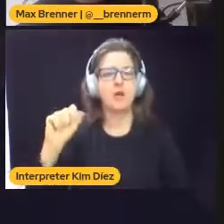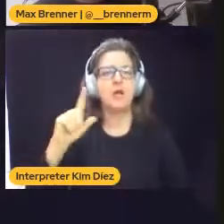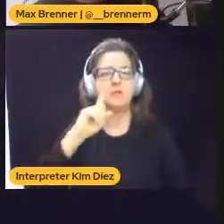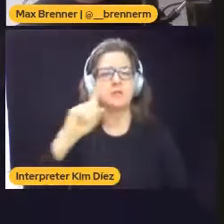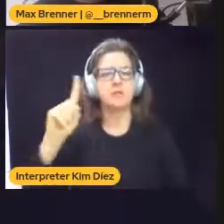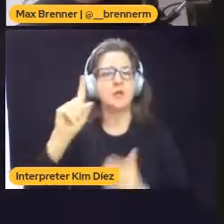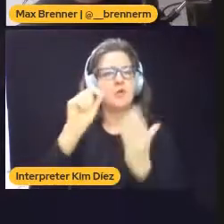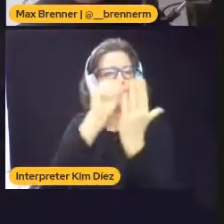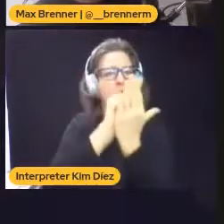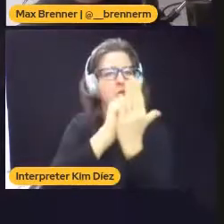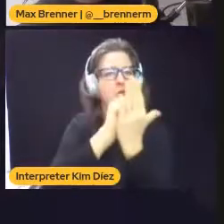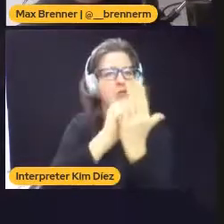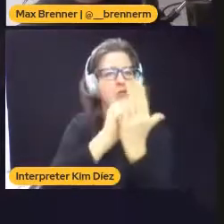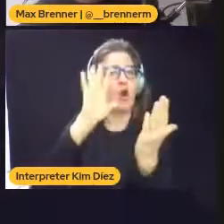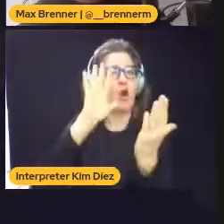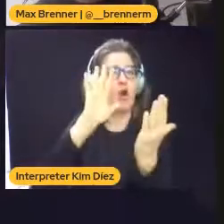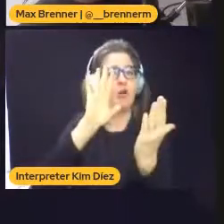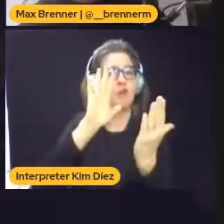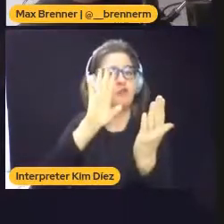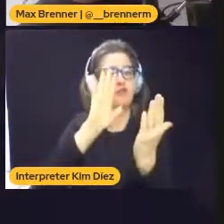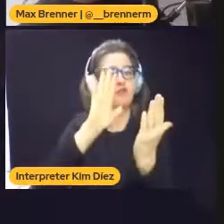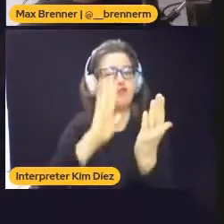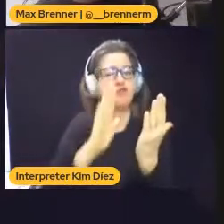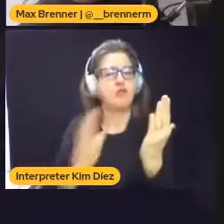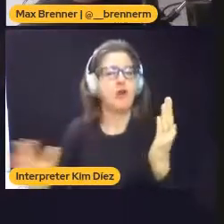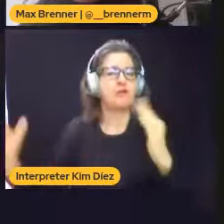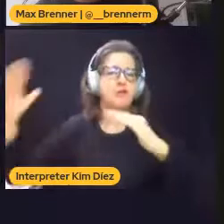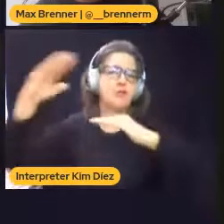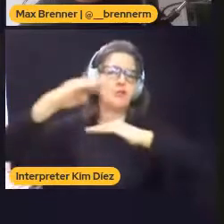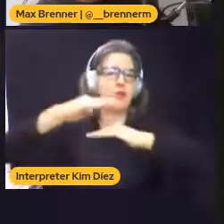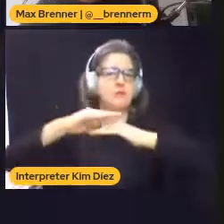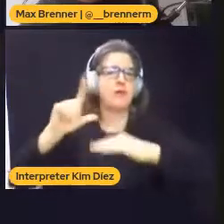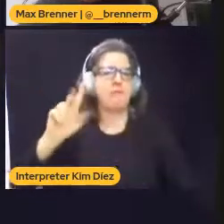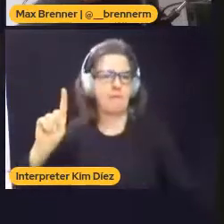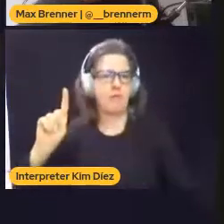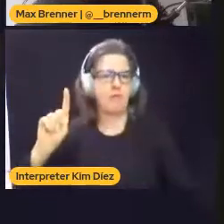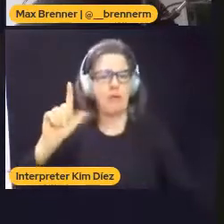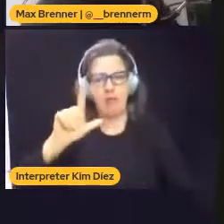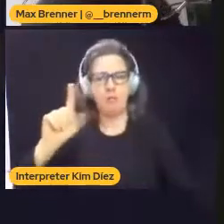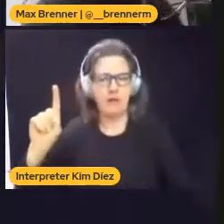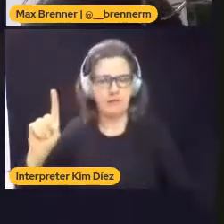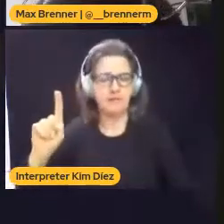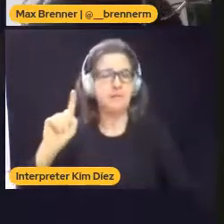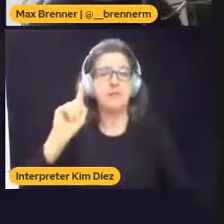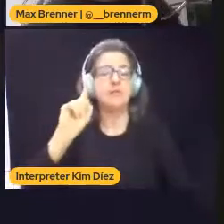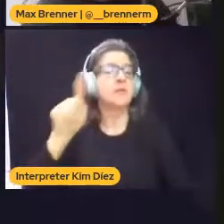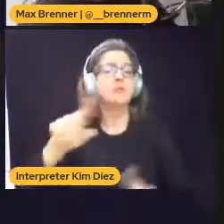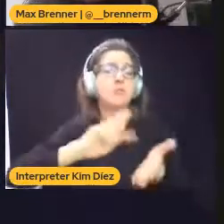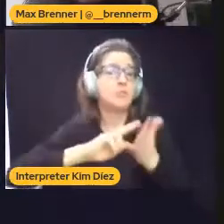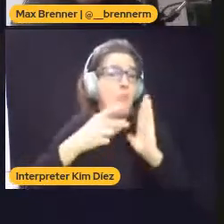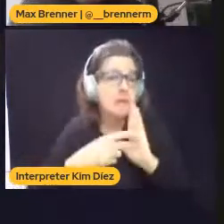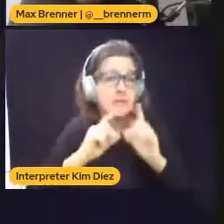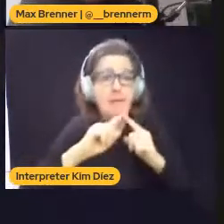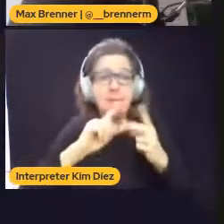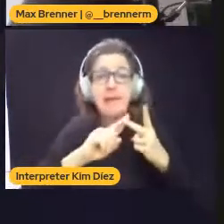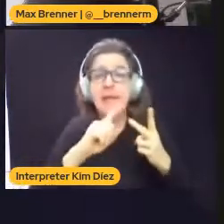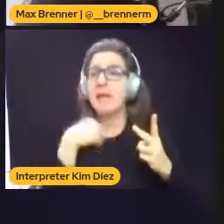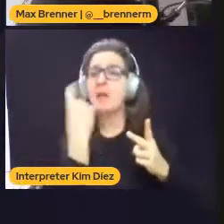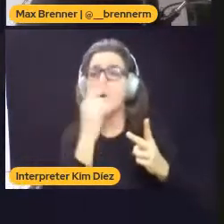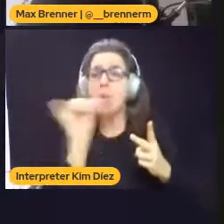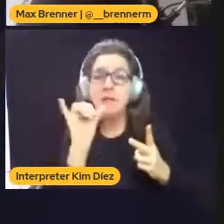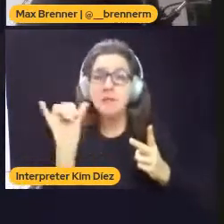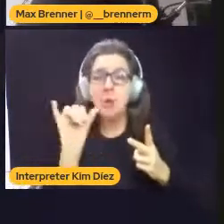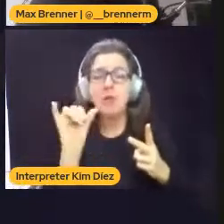top of level ones. What does that mean? Or what does that look like? Let's have a look at an example. So we have a